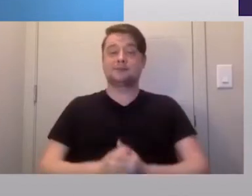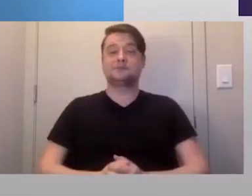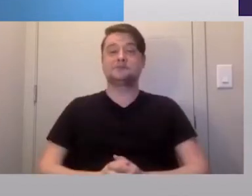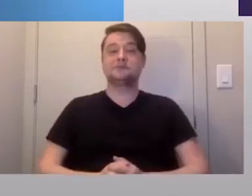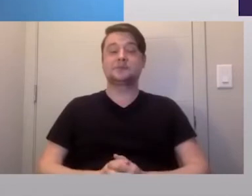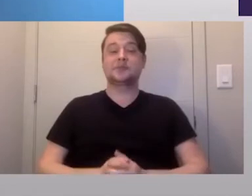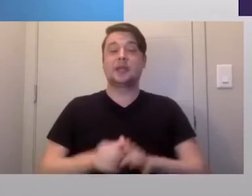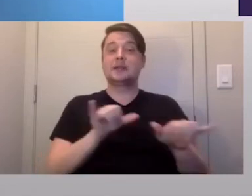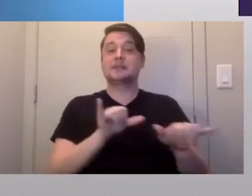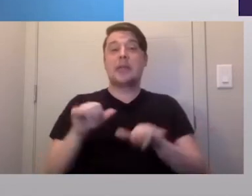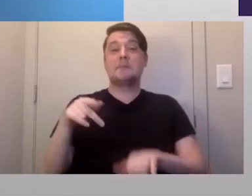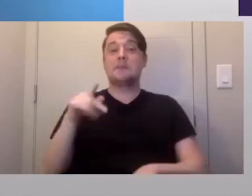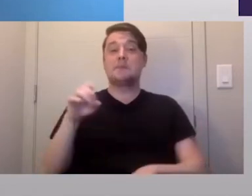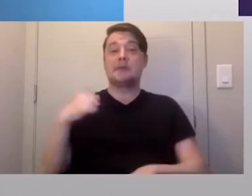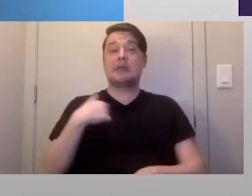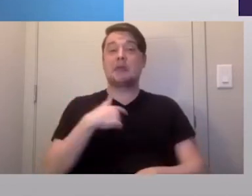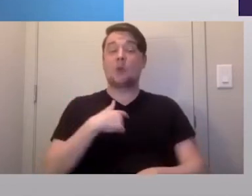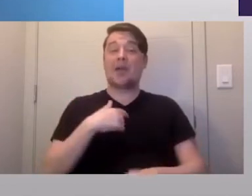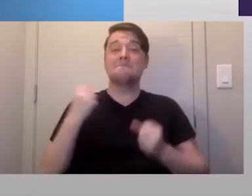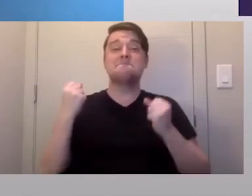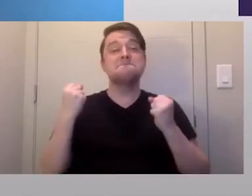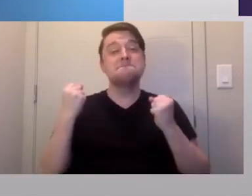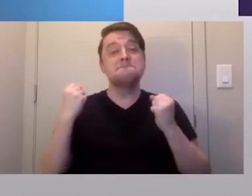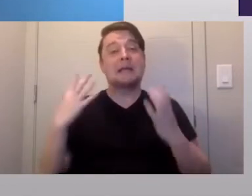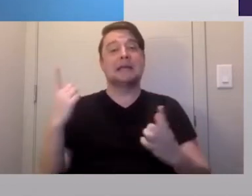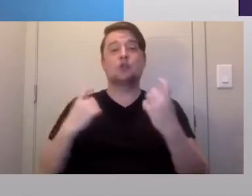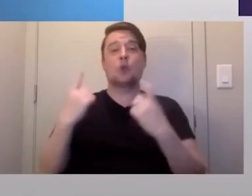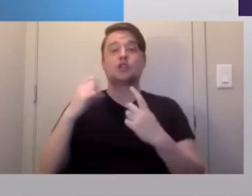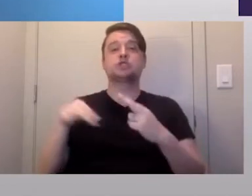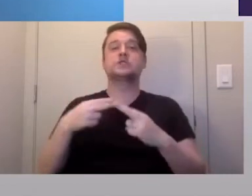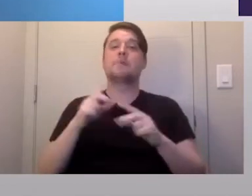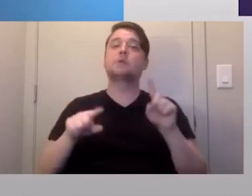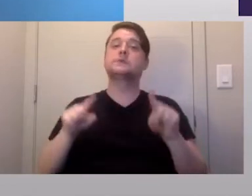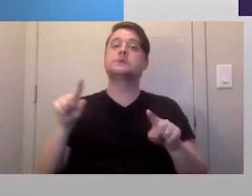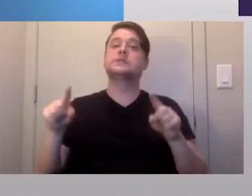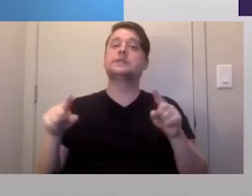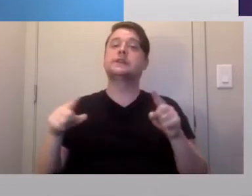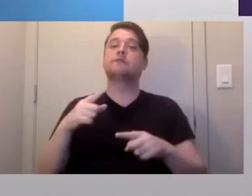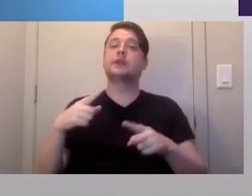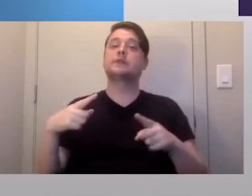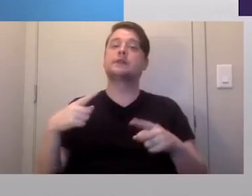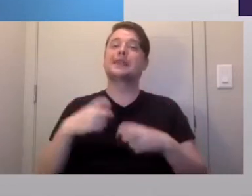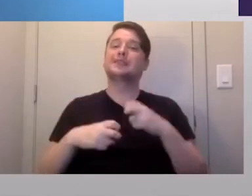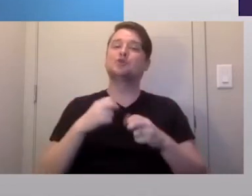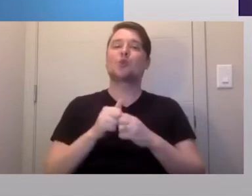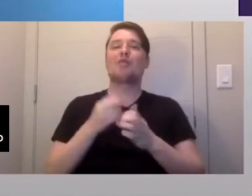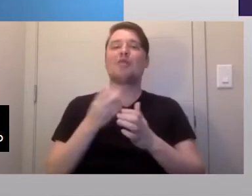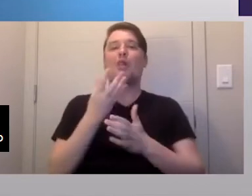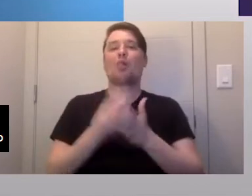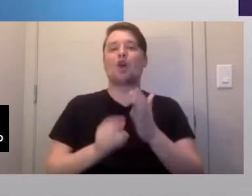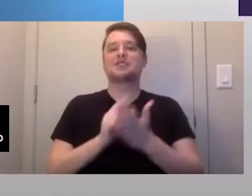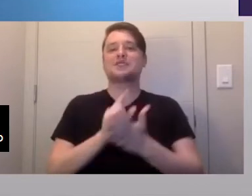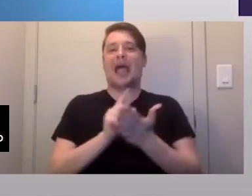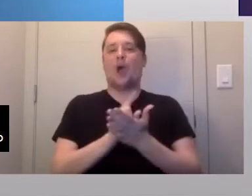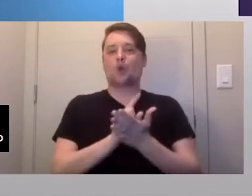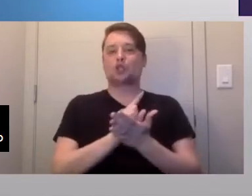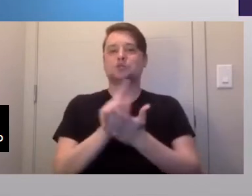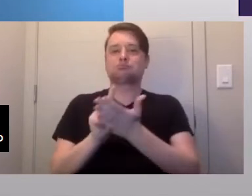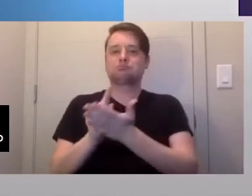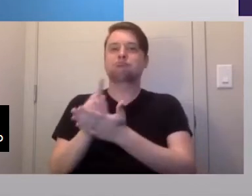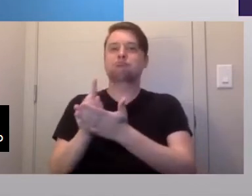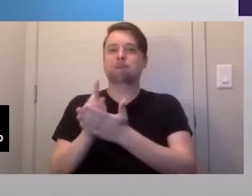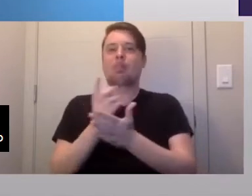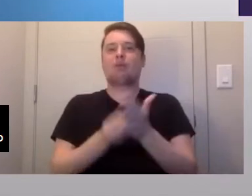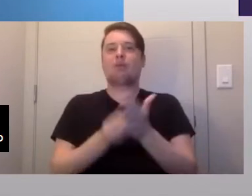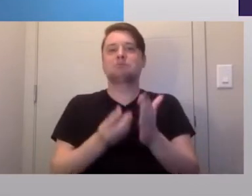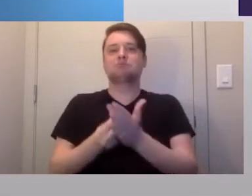Like PPE, we've been getting a lot of questions about various issues around lost hours for various COVID-related reasons,